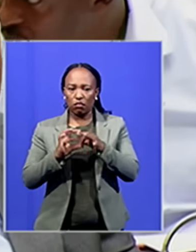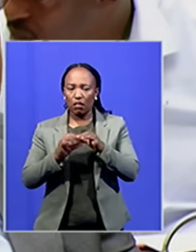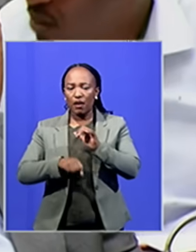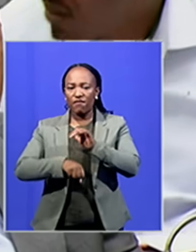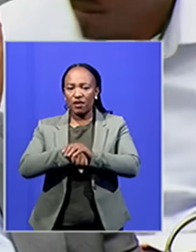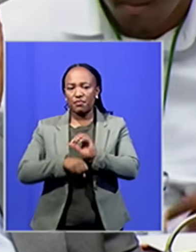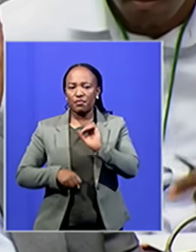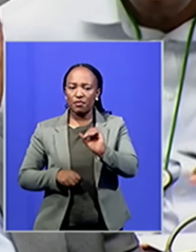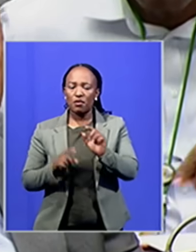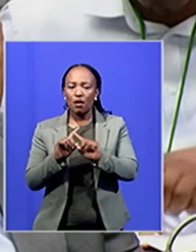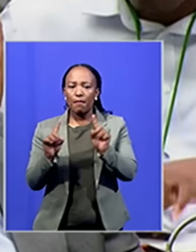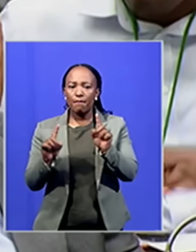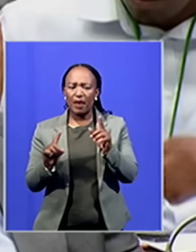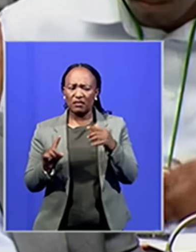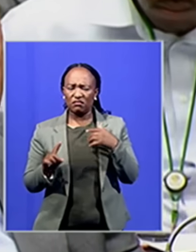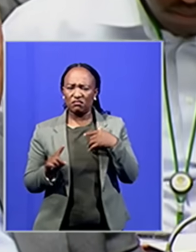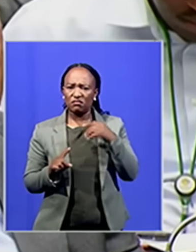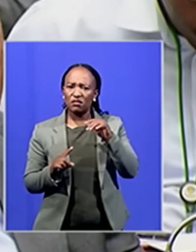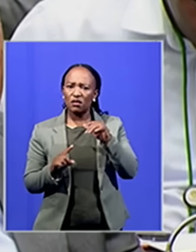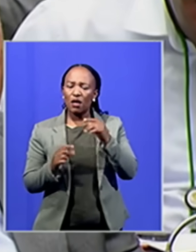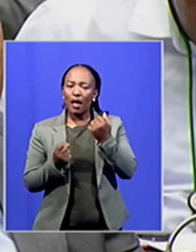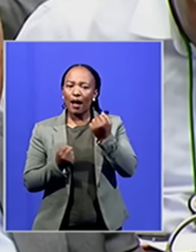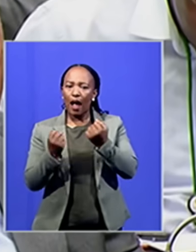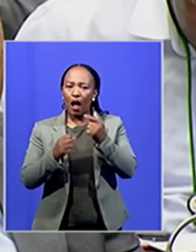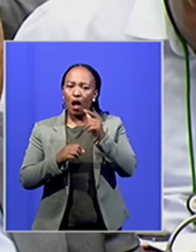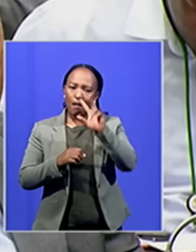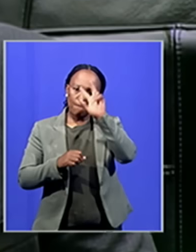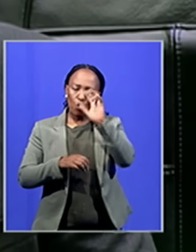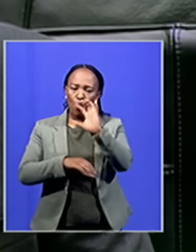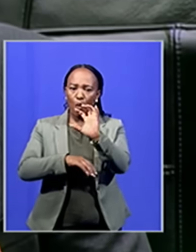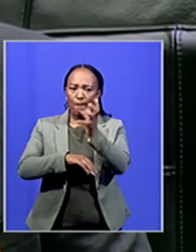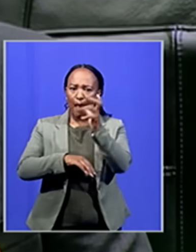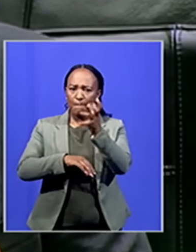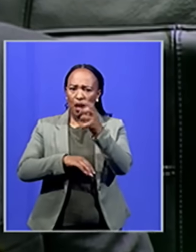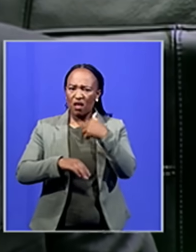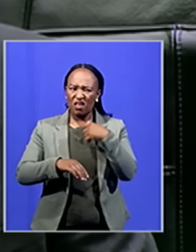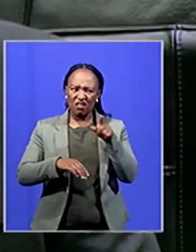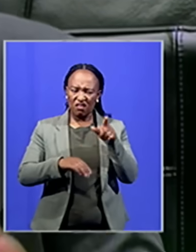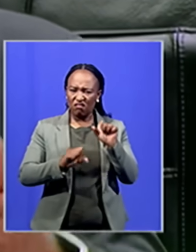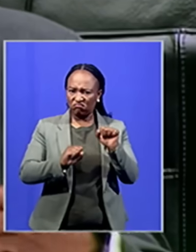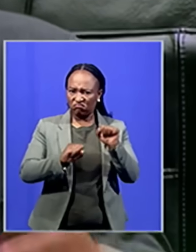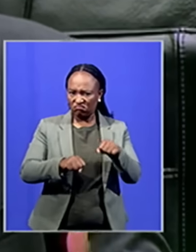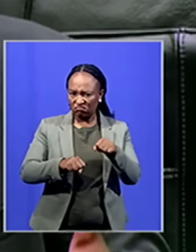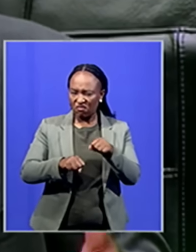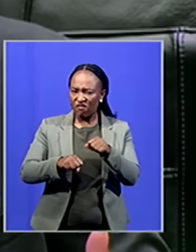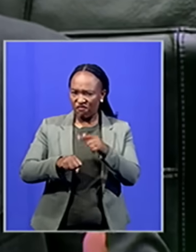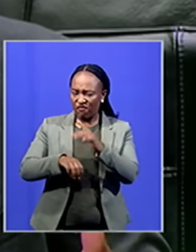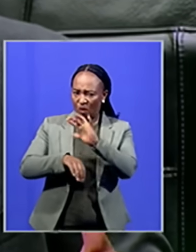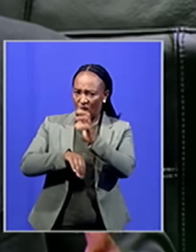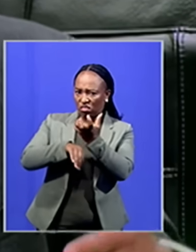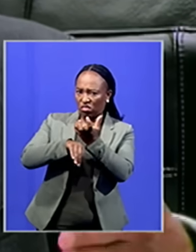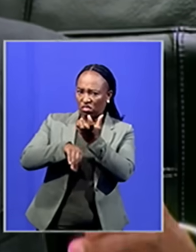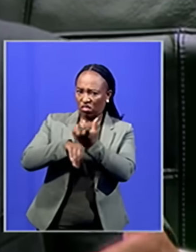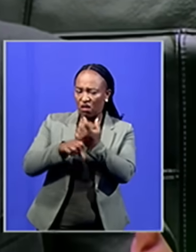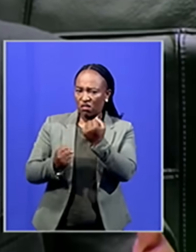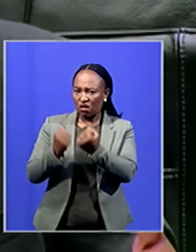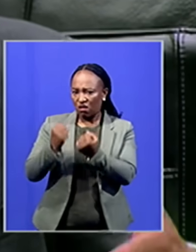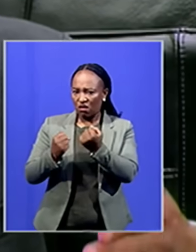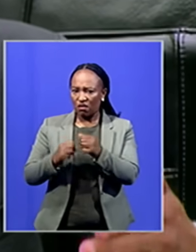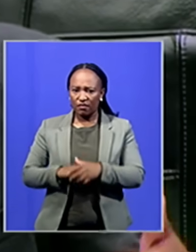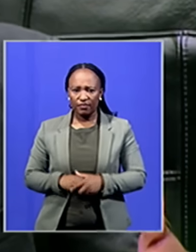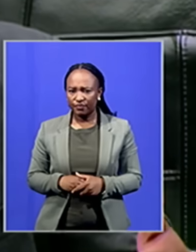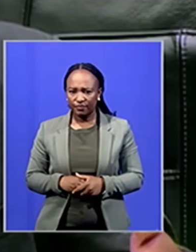hore Matlala a kenye mabone a maputswa koleng ya hae. But can you prove it to me? You see that you stop this guy in Ekurhuleni because they said these guys are